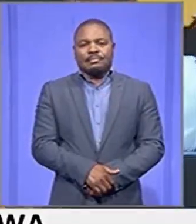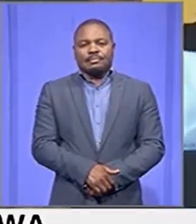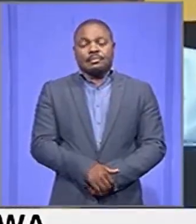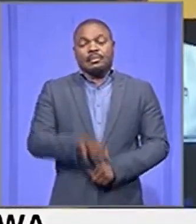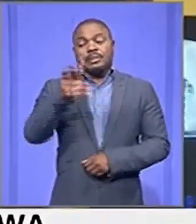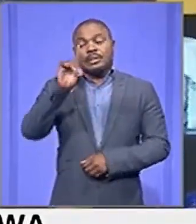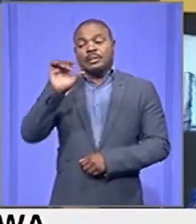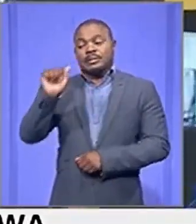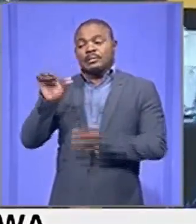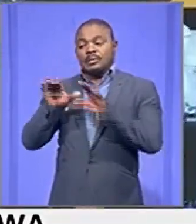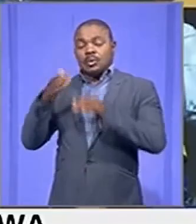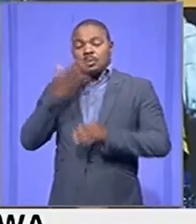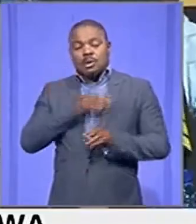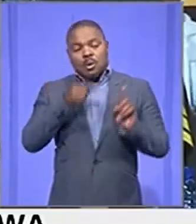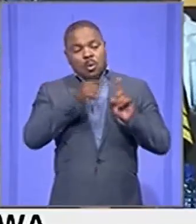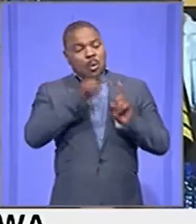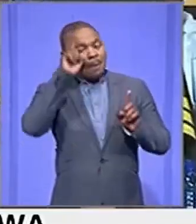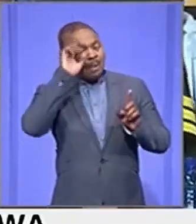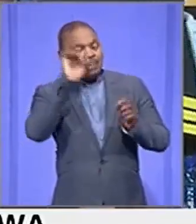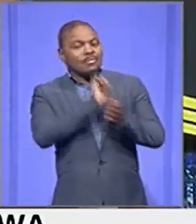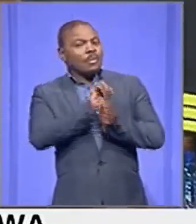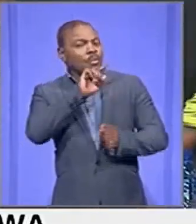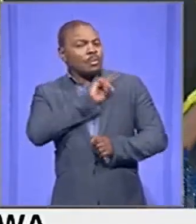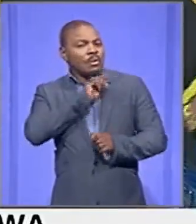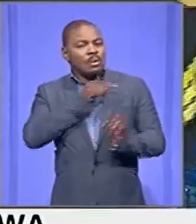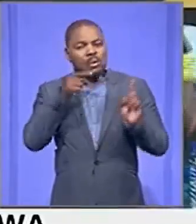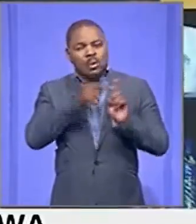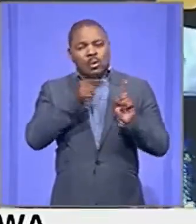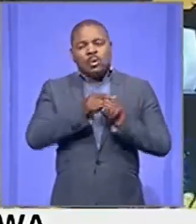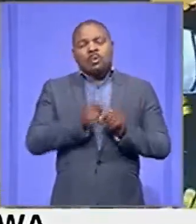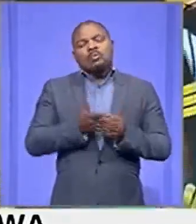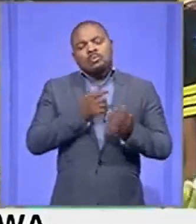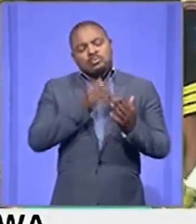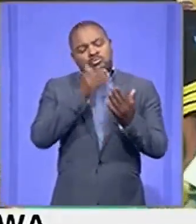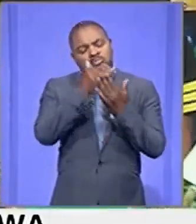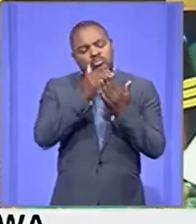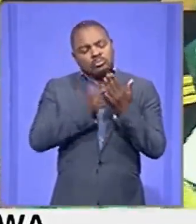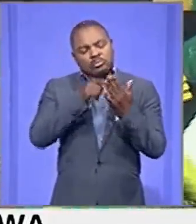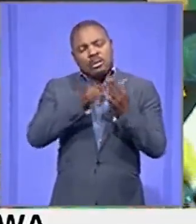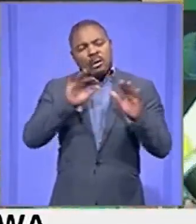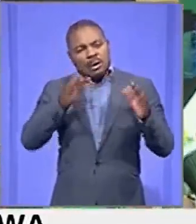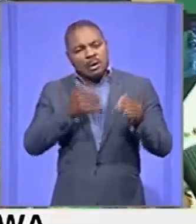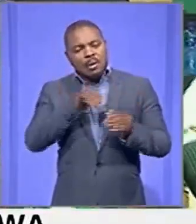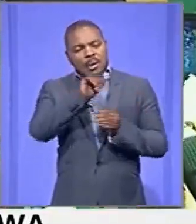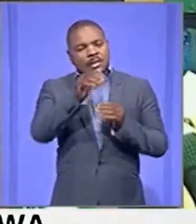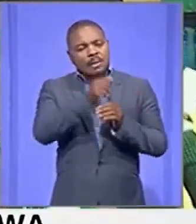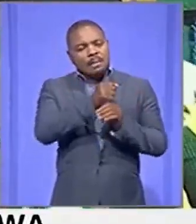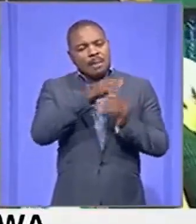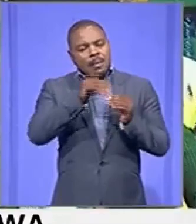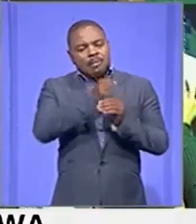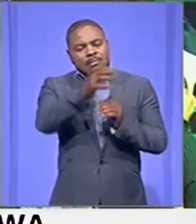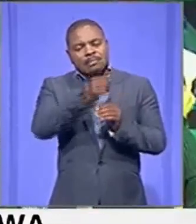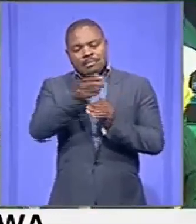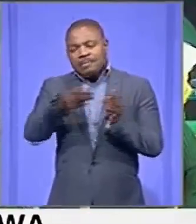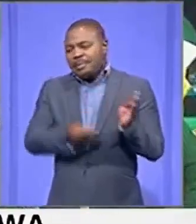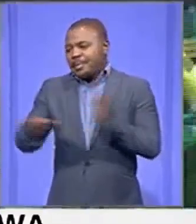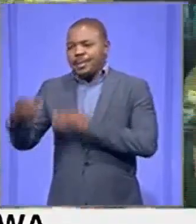DA batla hore fikile Mbalula a tshwarwa ka mora hore a hlolehe ho nehelana ka direkoto tsa leano la ho hirwa ha ditho tsa ANC